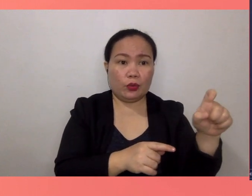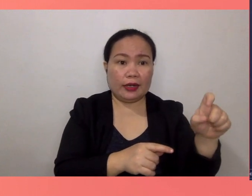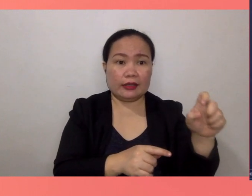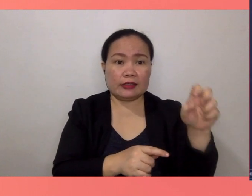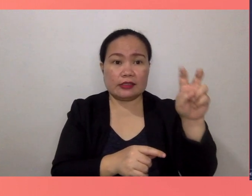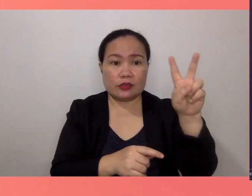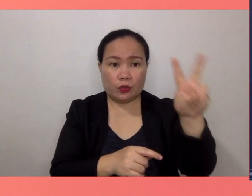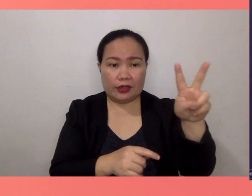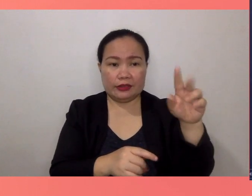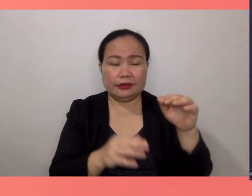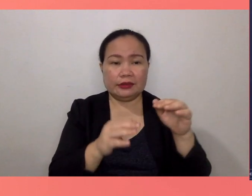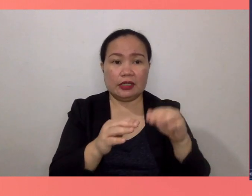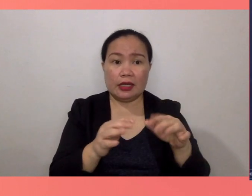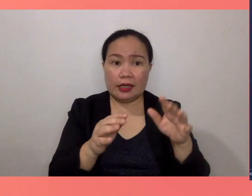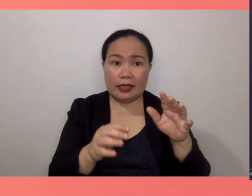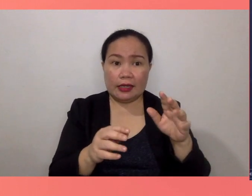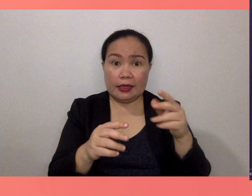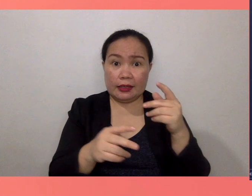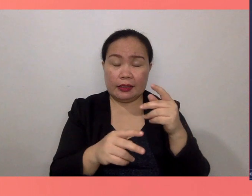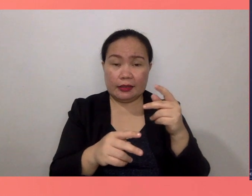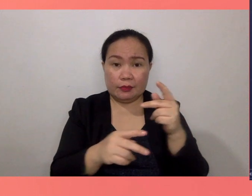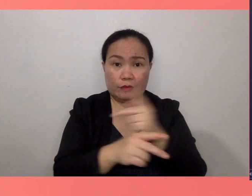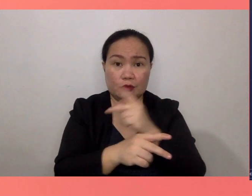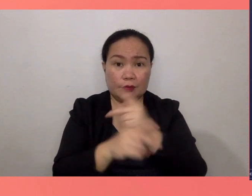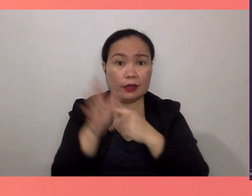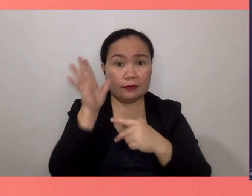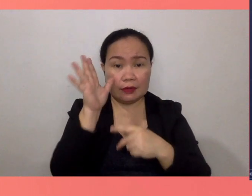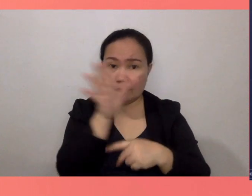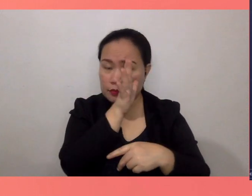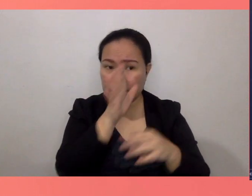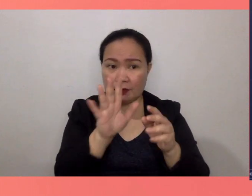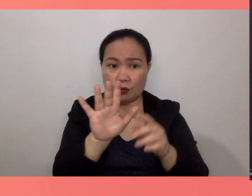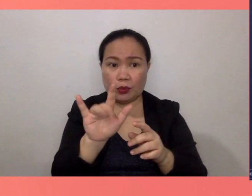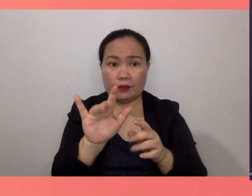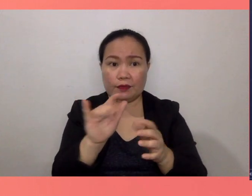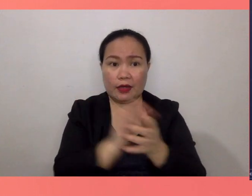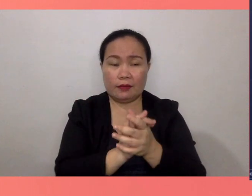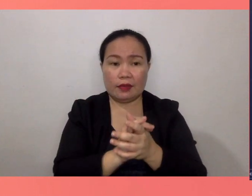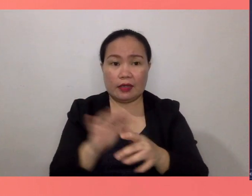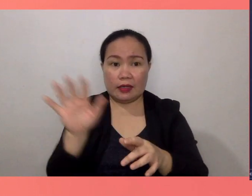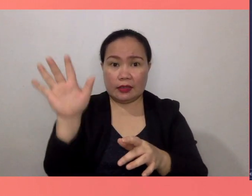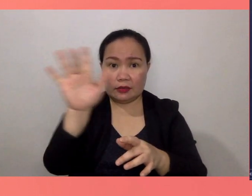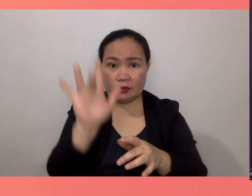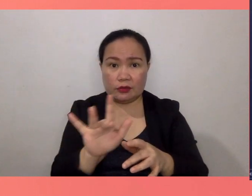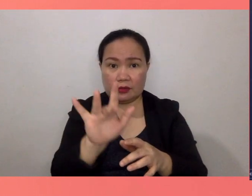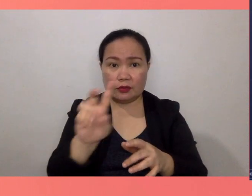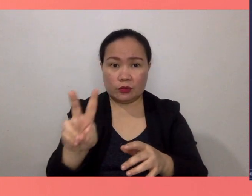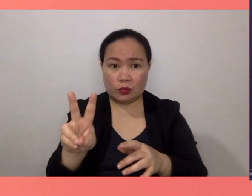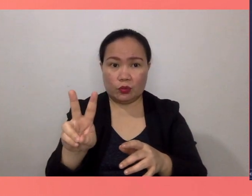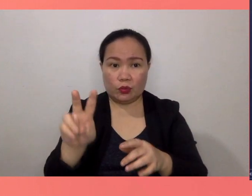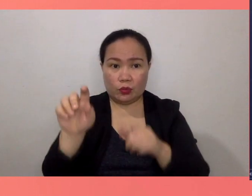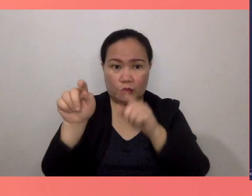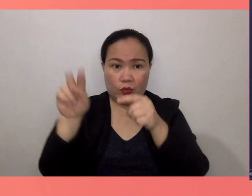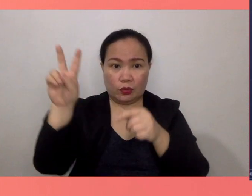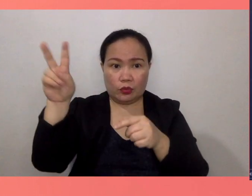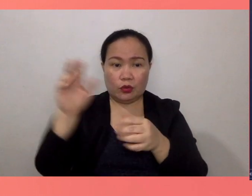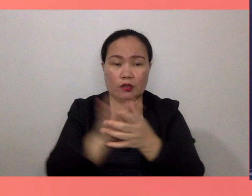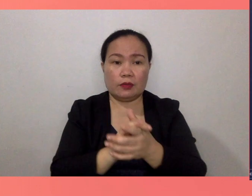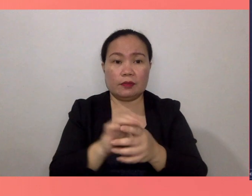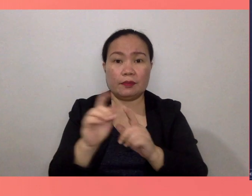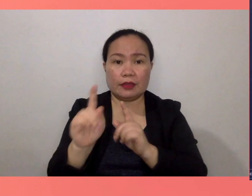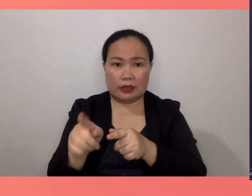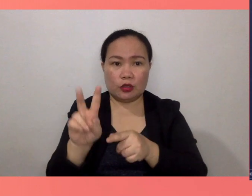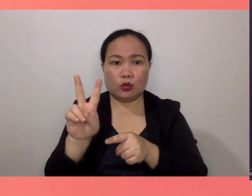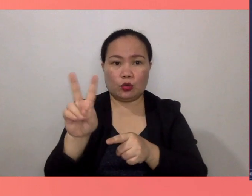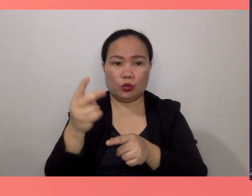And then ito, kapag in-squared natin yung 5, magiging 25. In-squared natin yung square root of 2, magiging 2 na lang